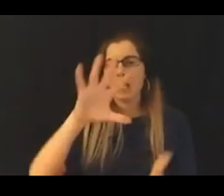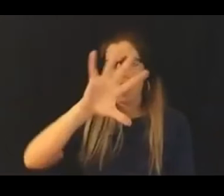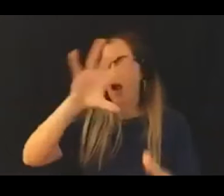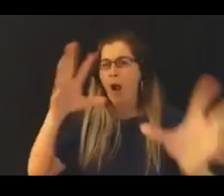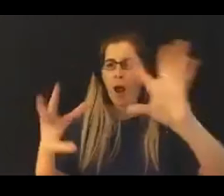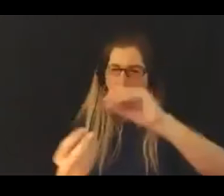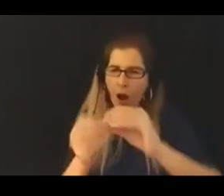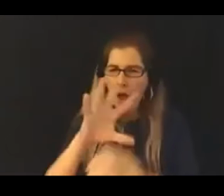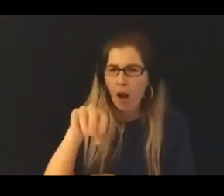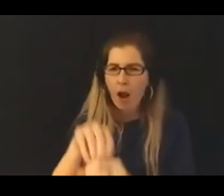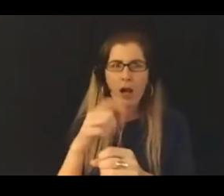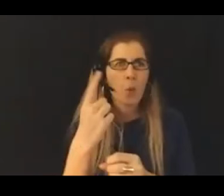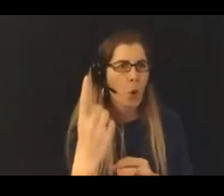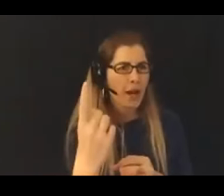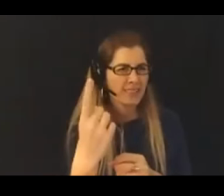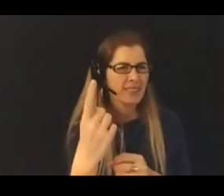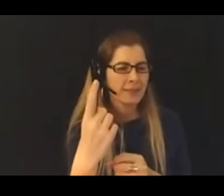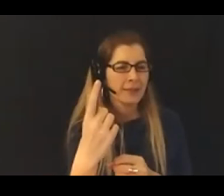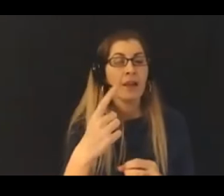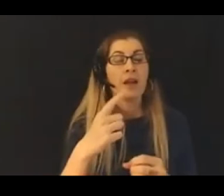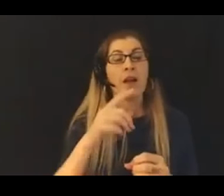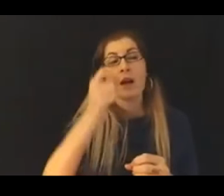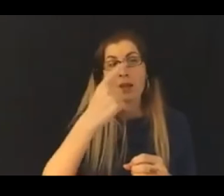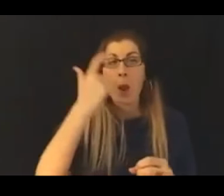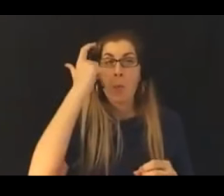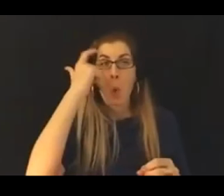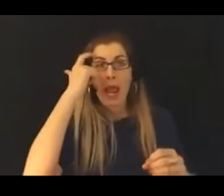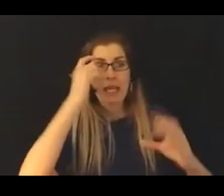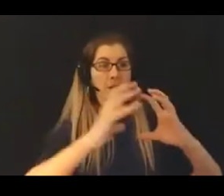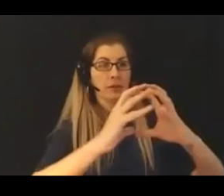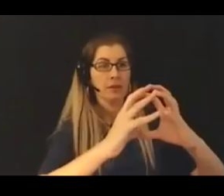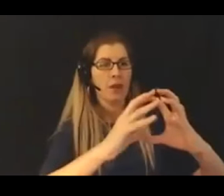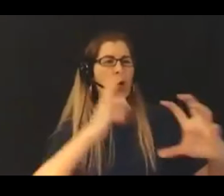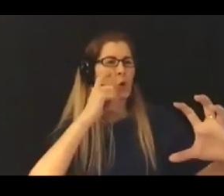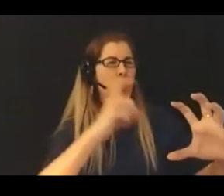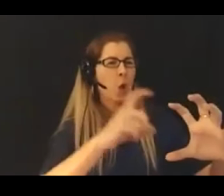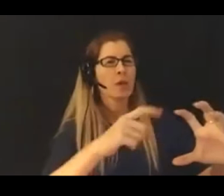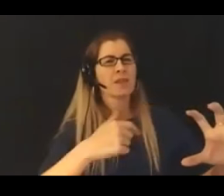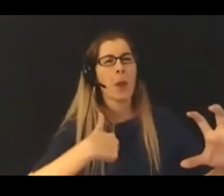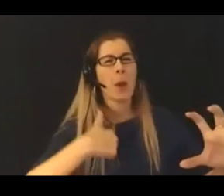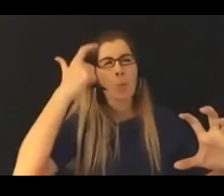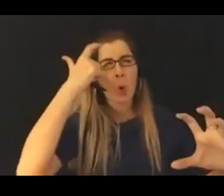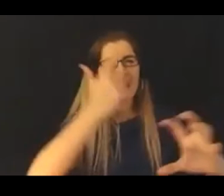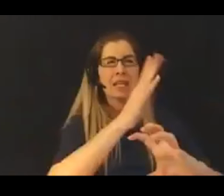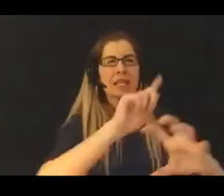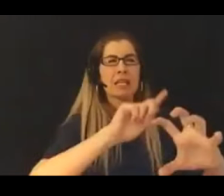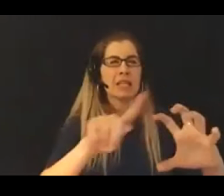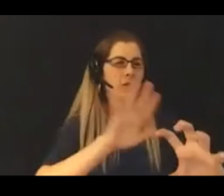practice. And then when we look at the brain that's here, there's different brain regions. When we think about